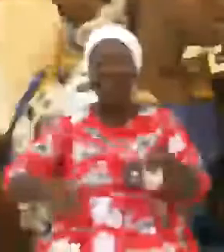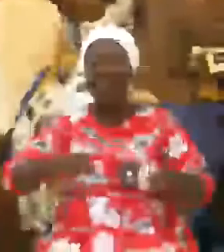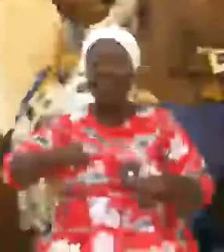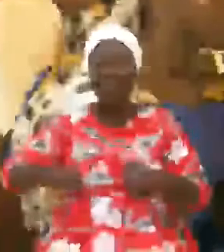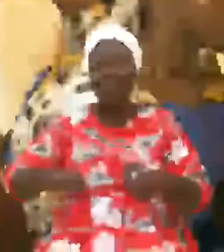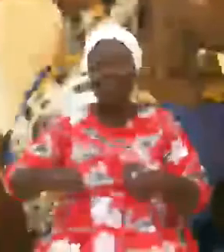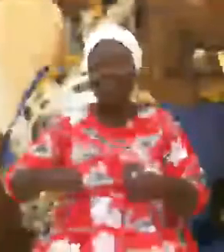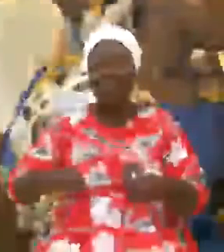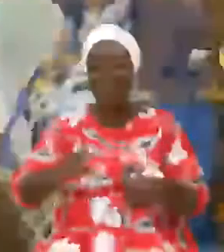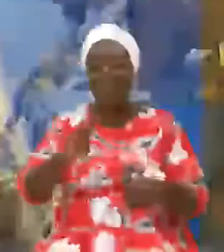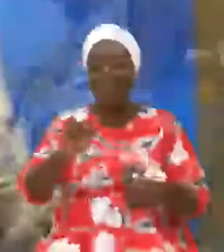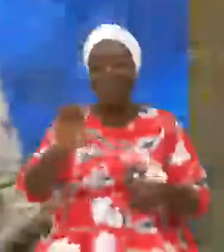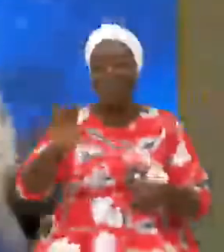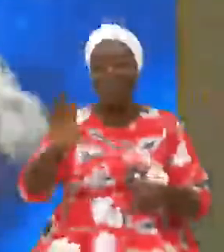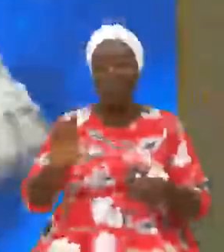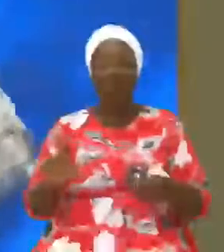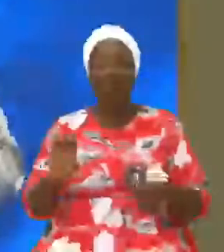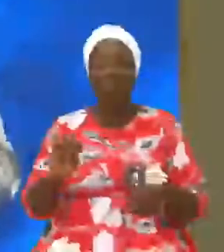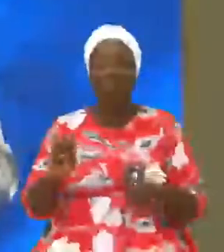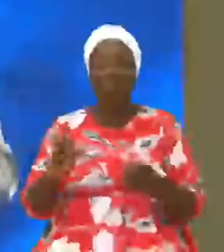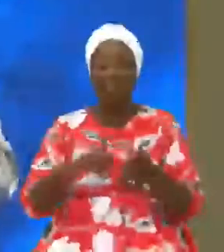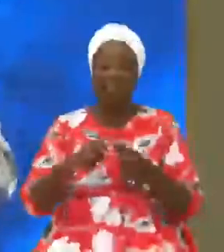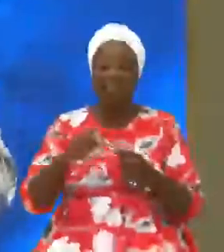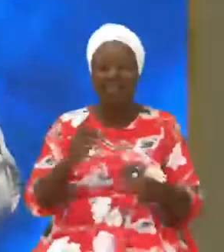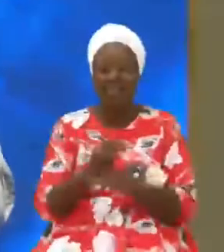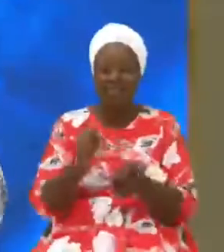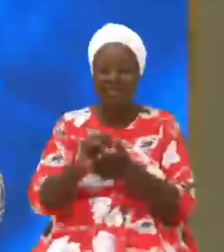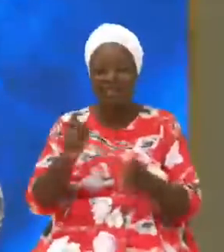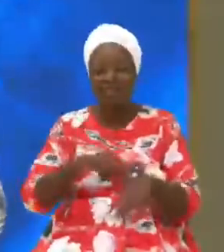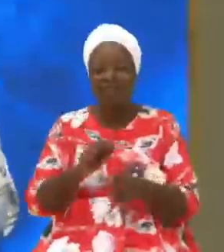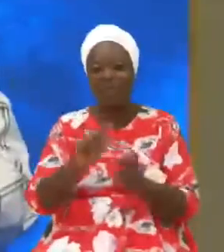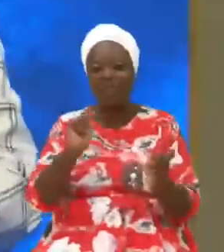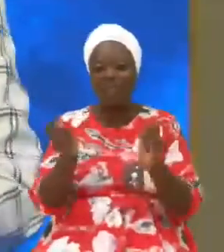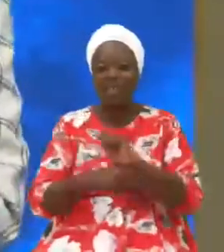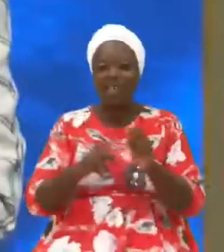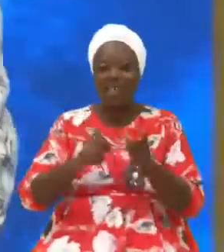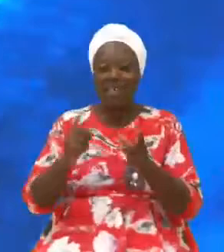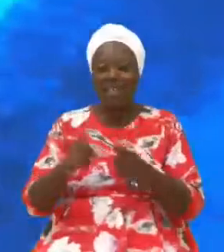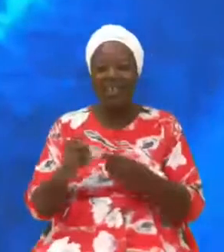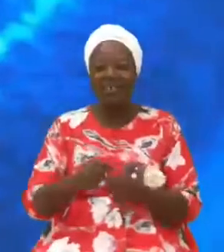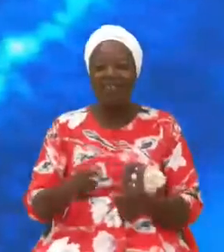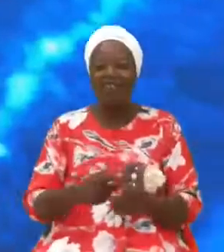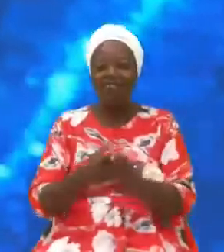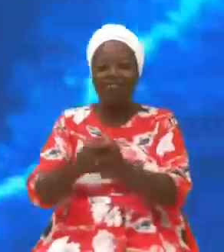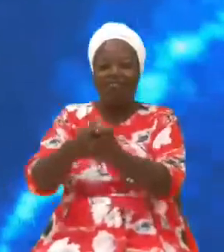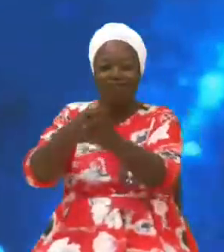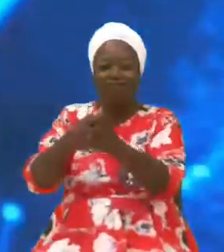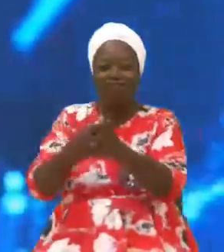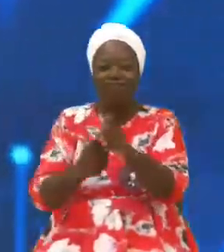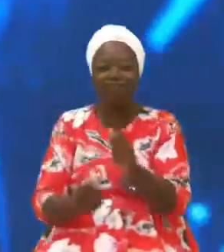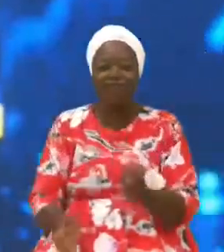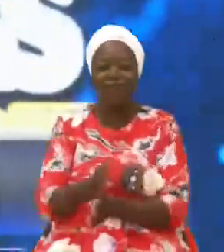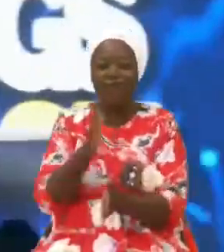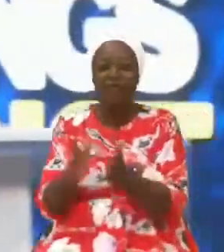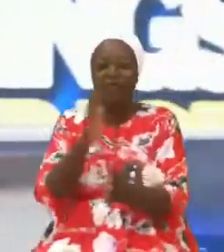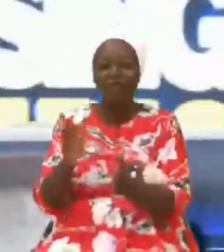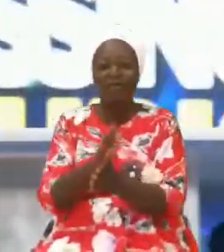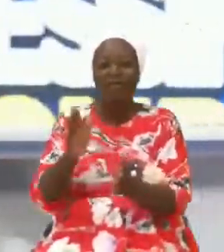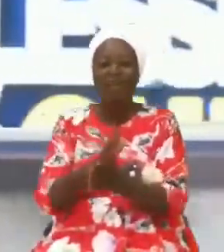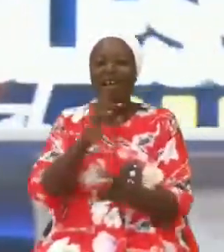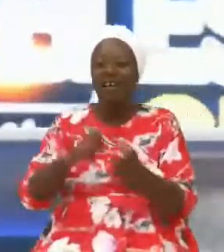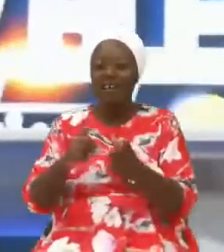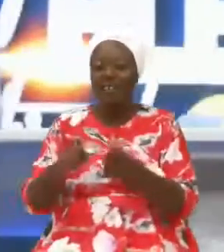then we got to the first place. Now we change, we moved on to motorcycle. And then we ran